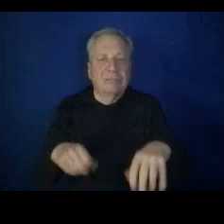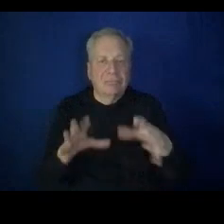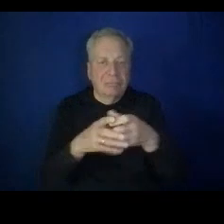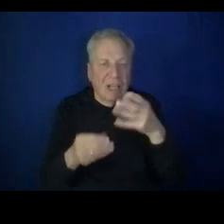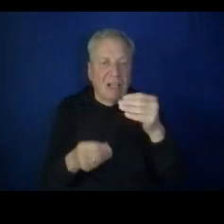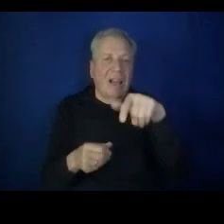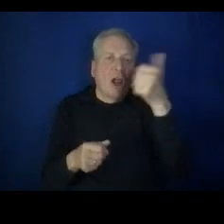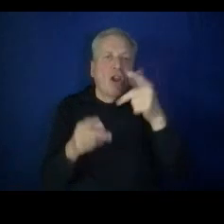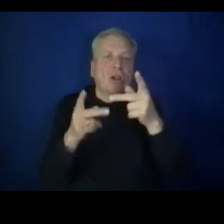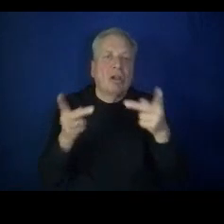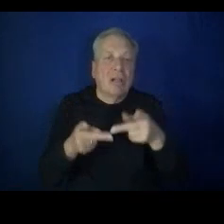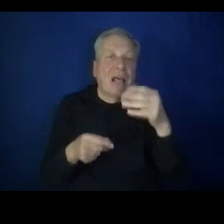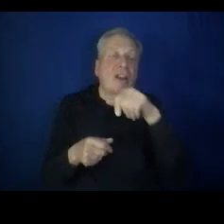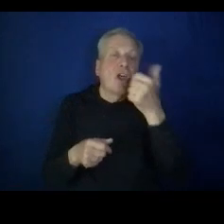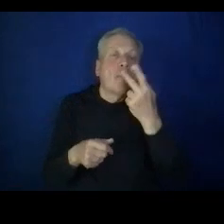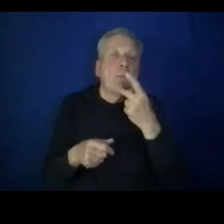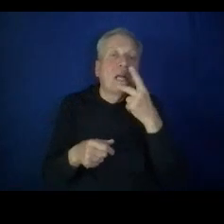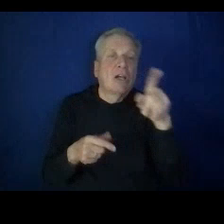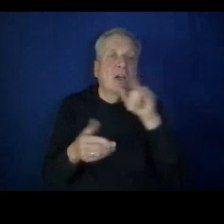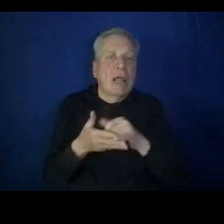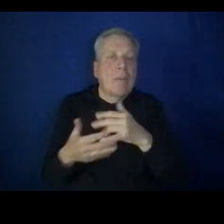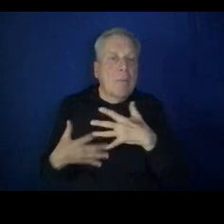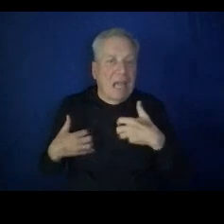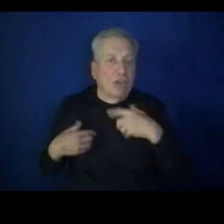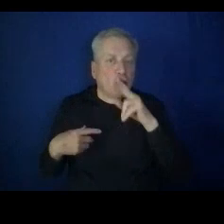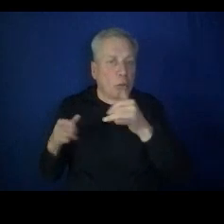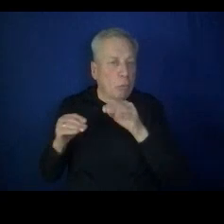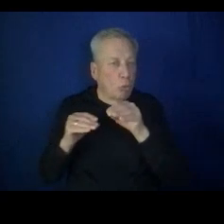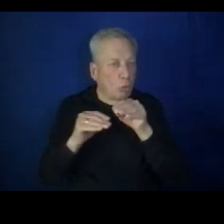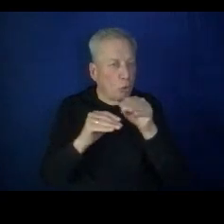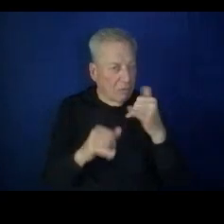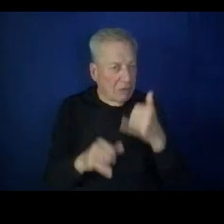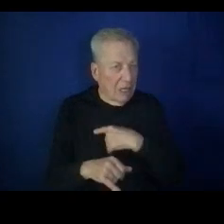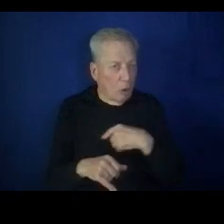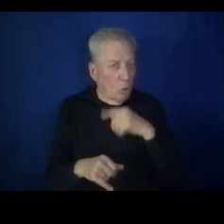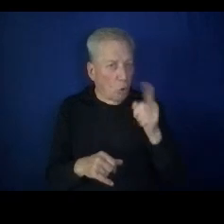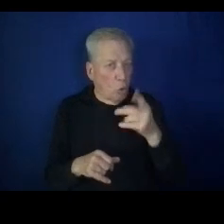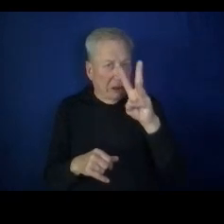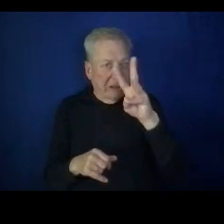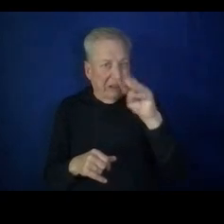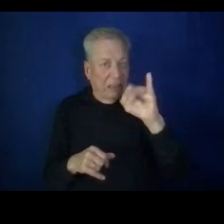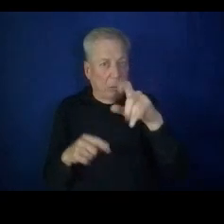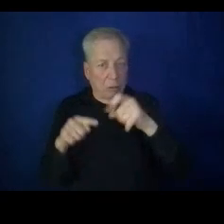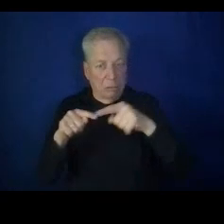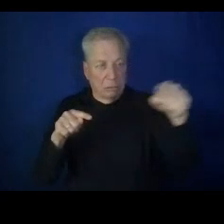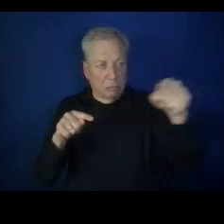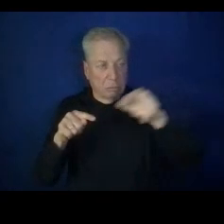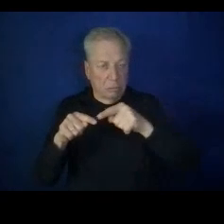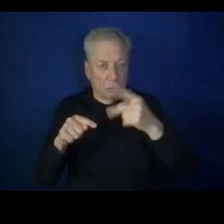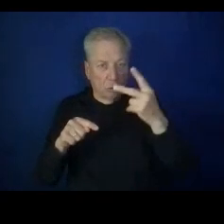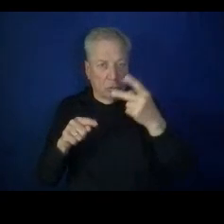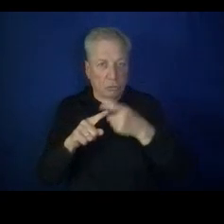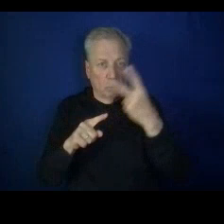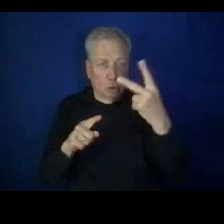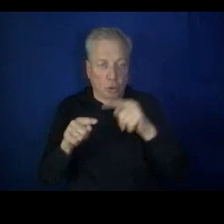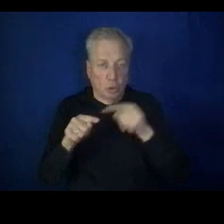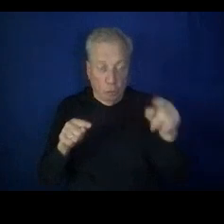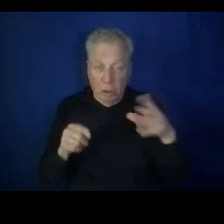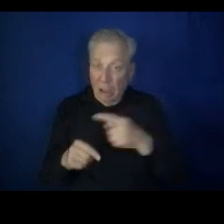and then the pink is areas bears are moving into. We are now only 60 miles apart from the two ecosystems. And we've